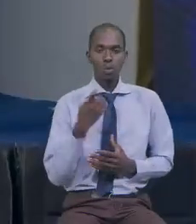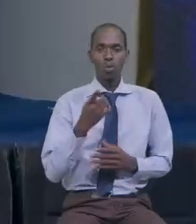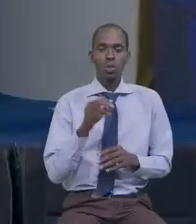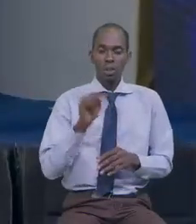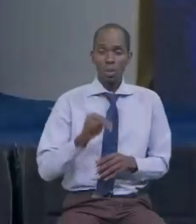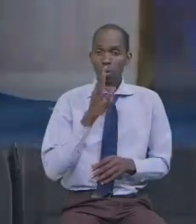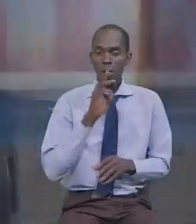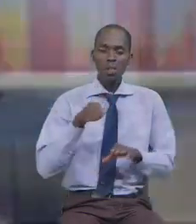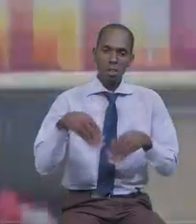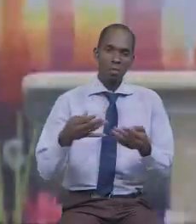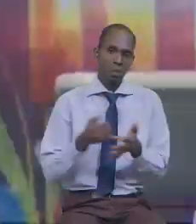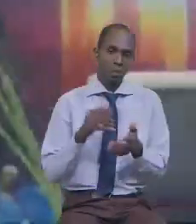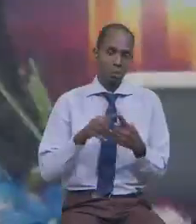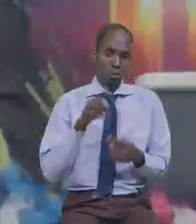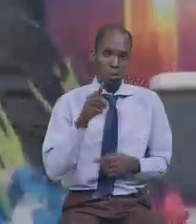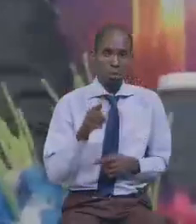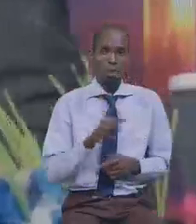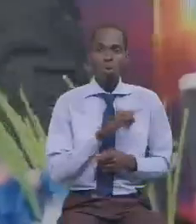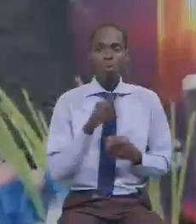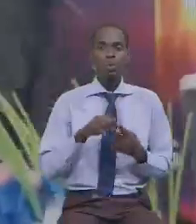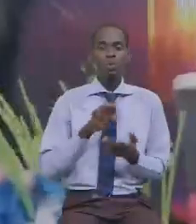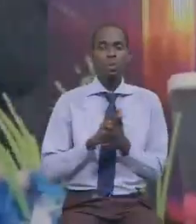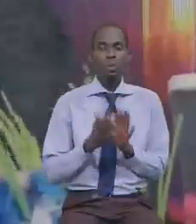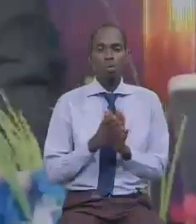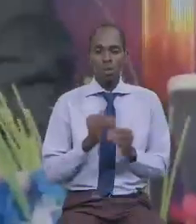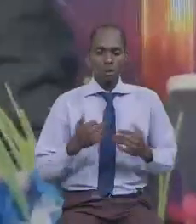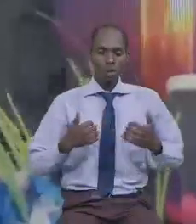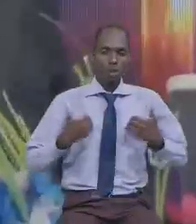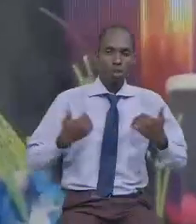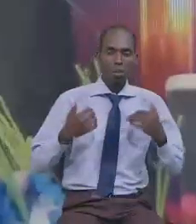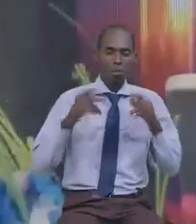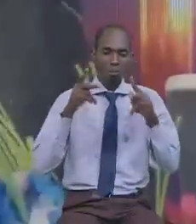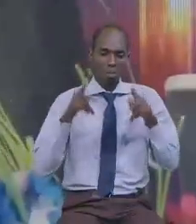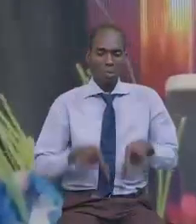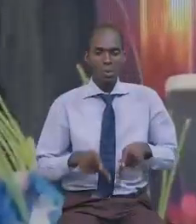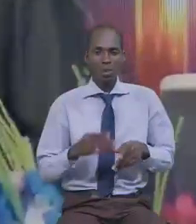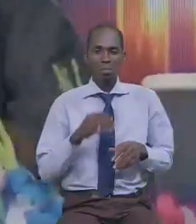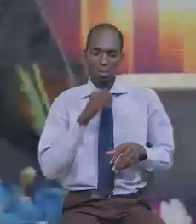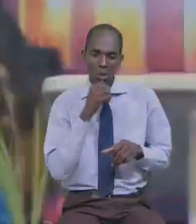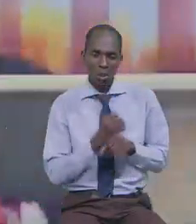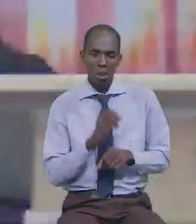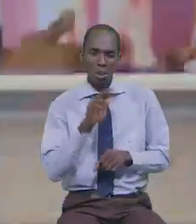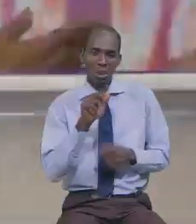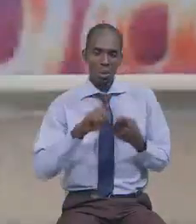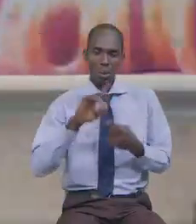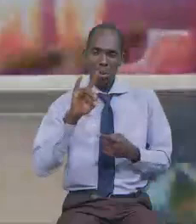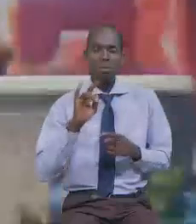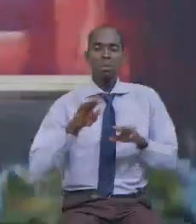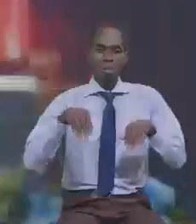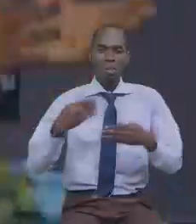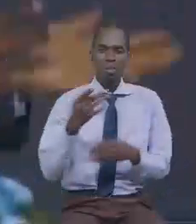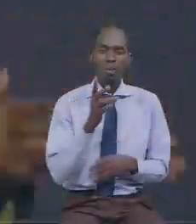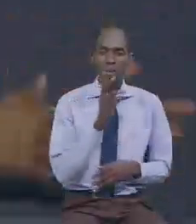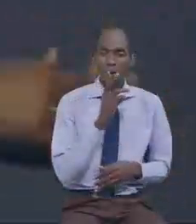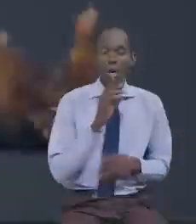you became a young fellow in your teens, water. You still take water. And after you've gone to